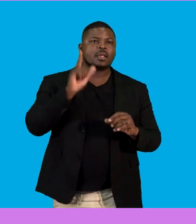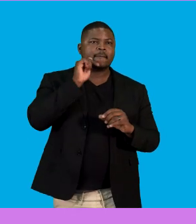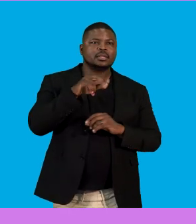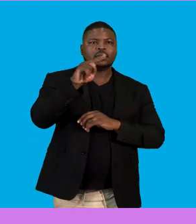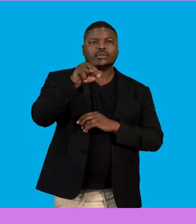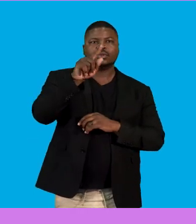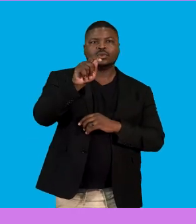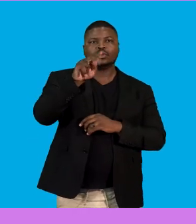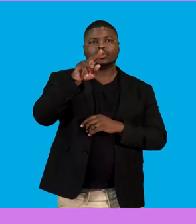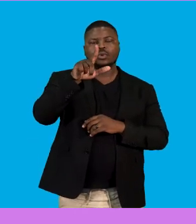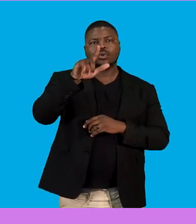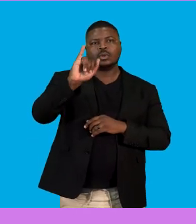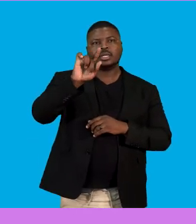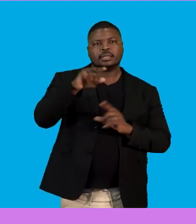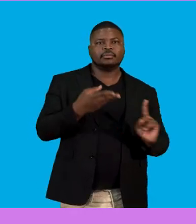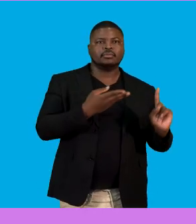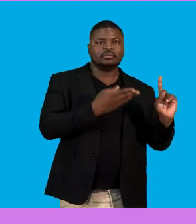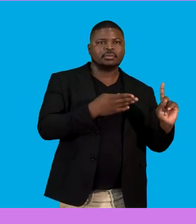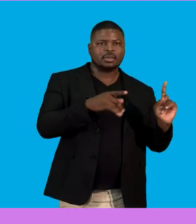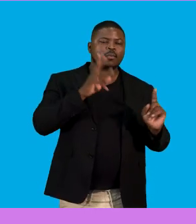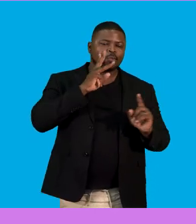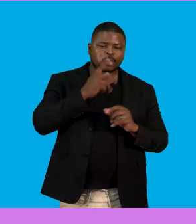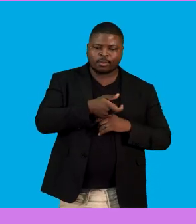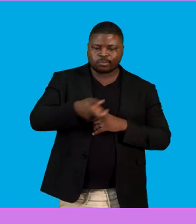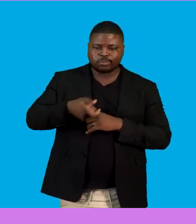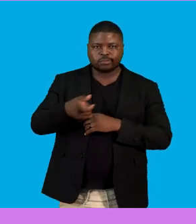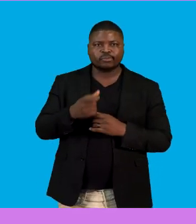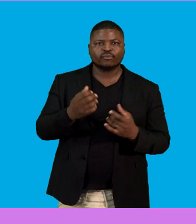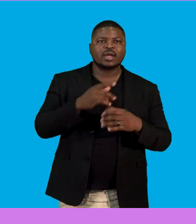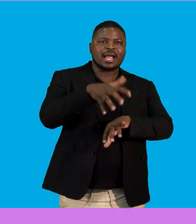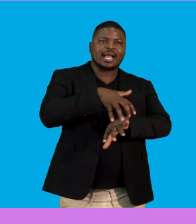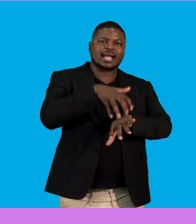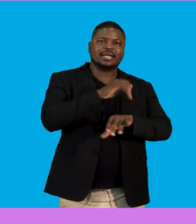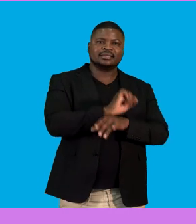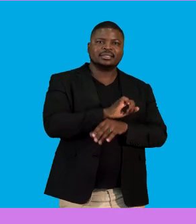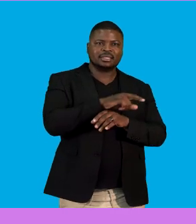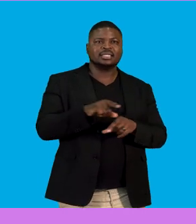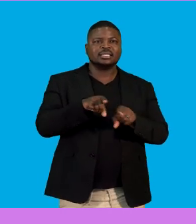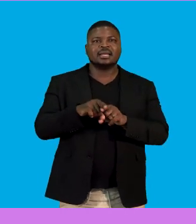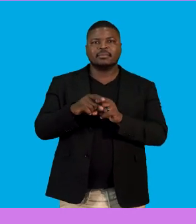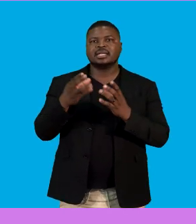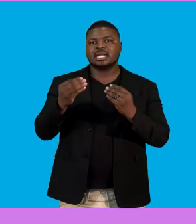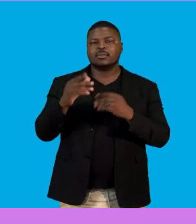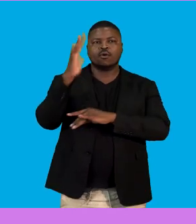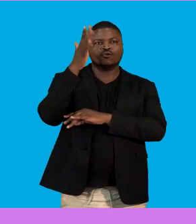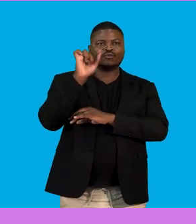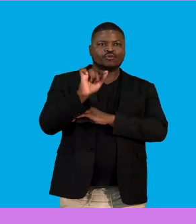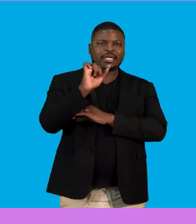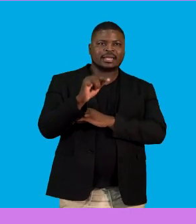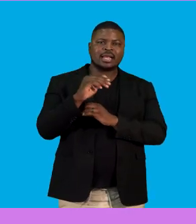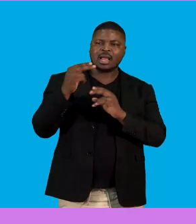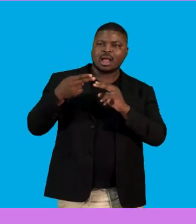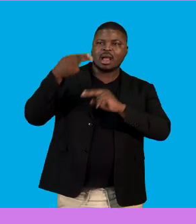gardening. He measures some of the trees he has in his garden. We've got the graph there with the tree heights and the number of trees given